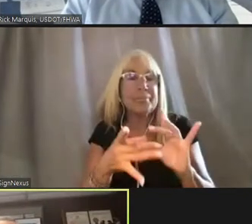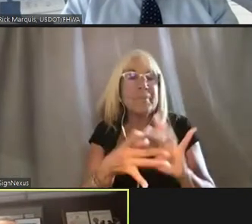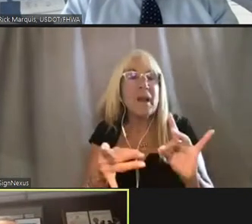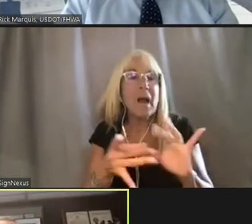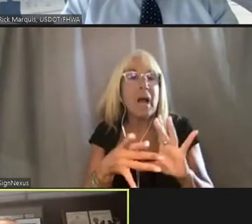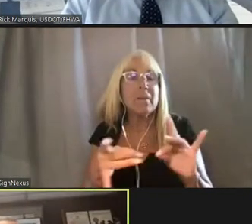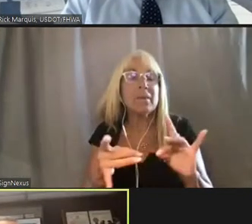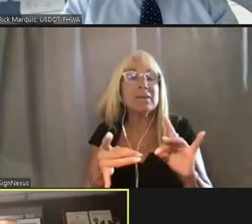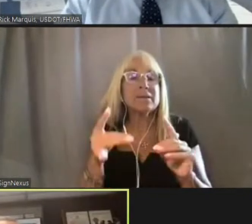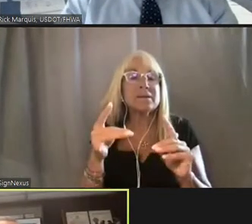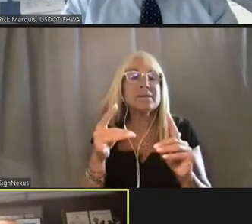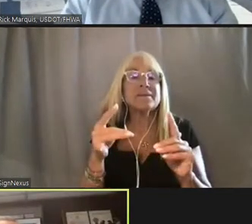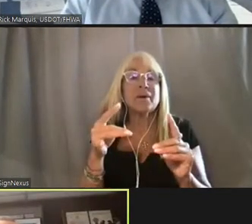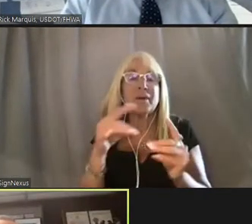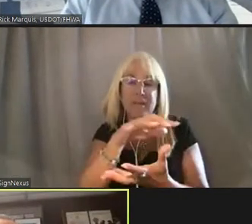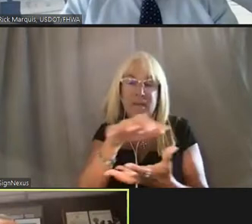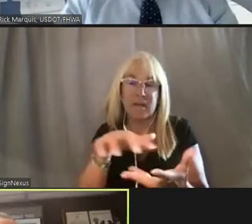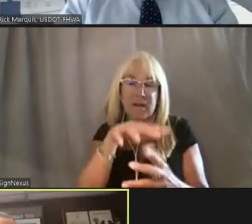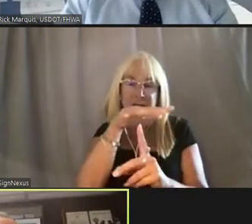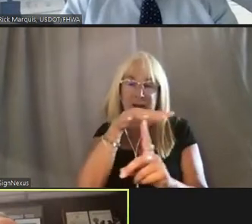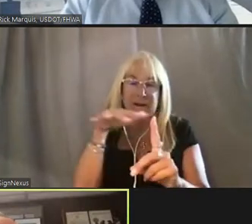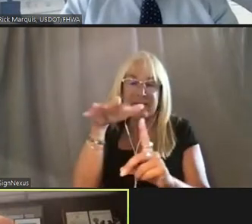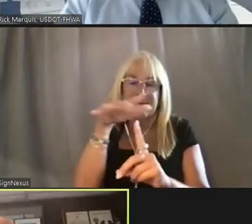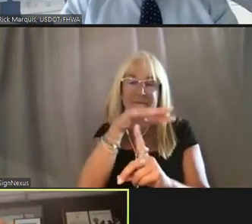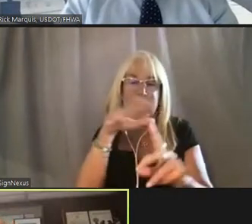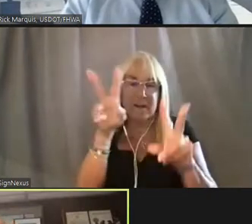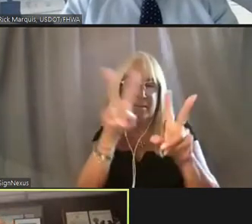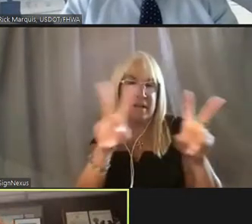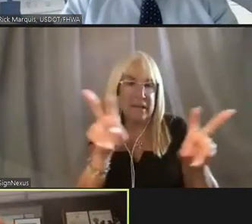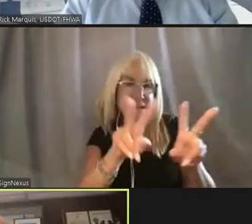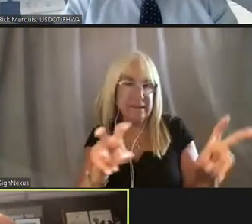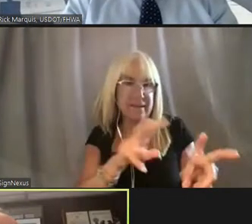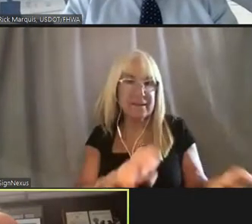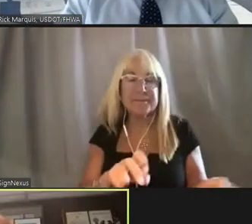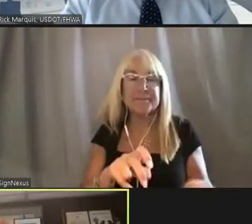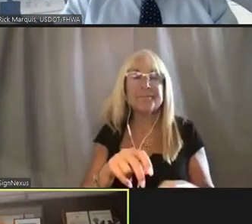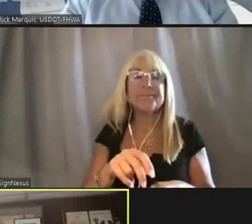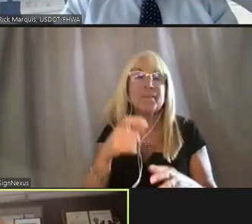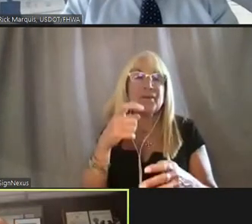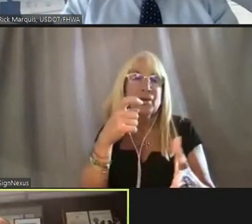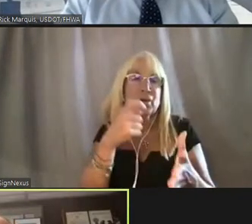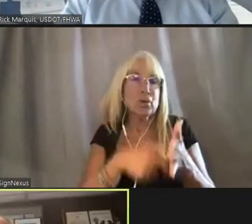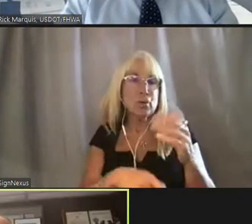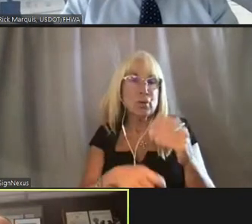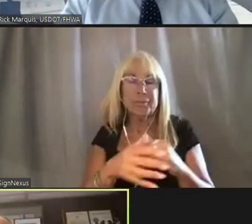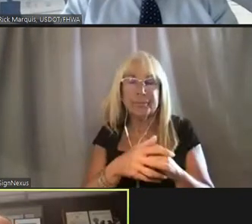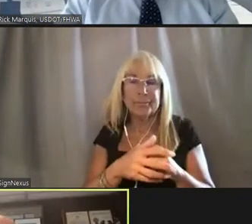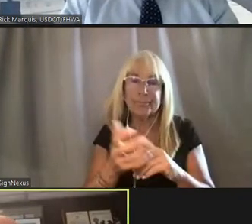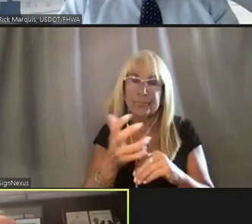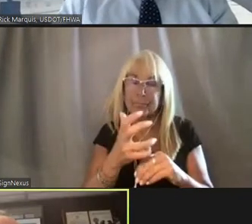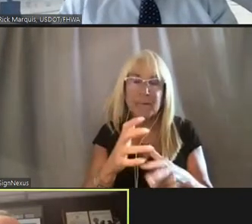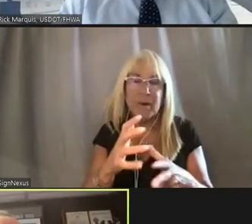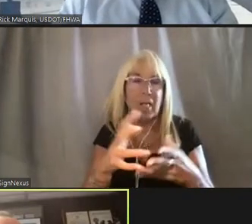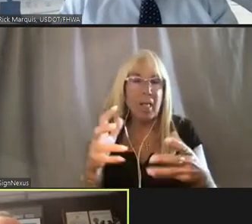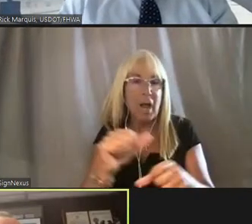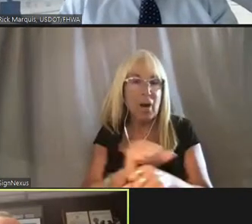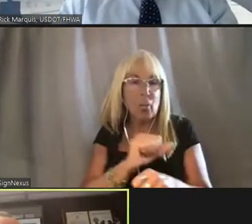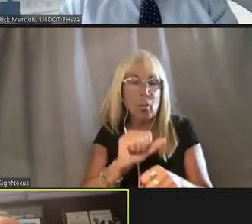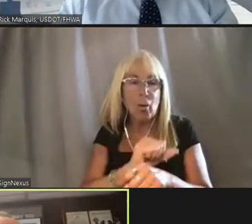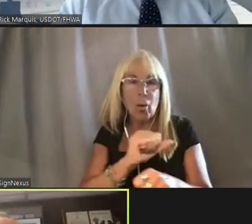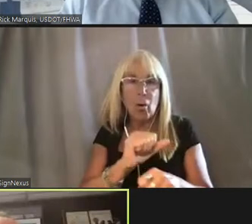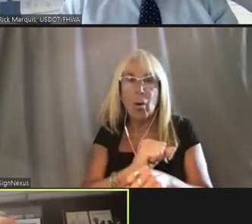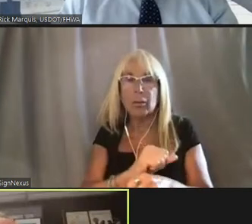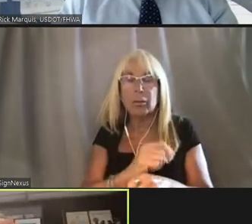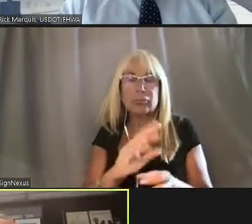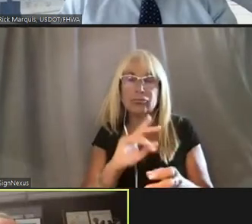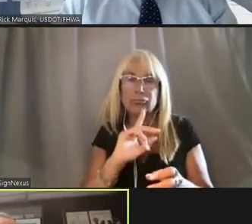environmental assessment analyzing the impacts of the tolling plants quite a undertaking and and it's been quite impressive our